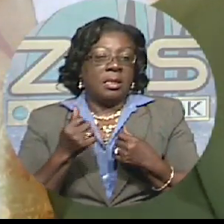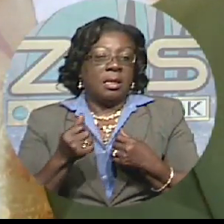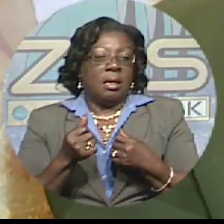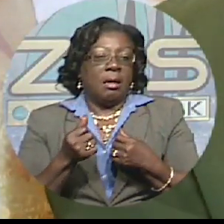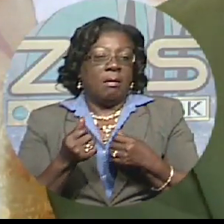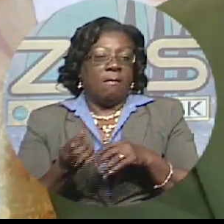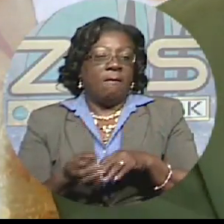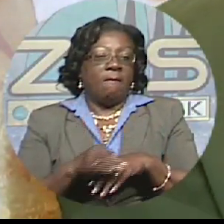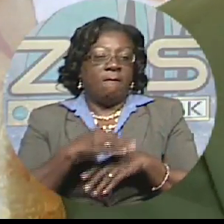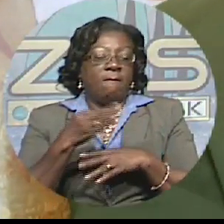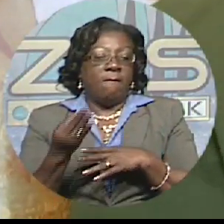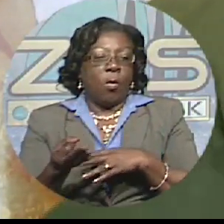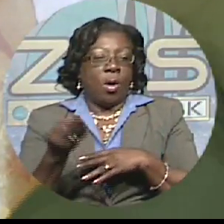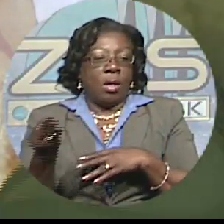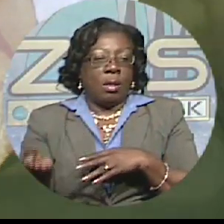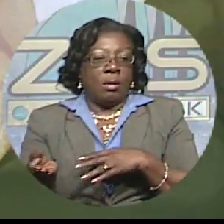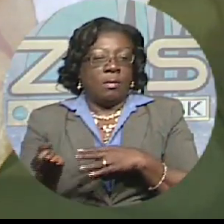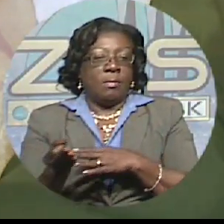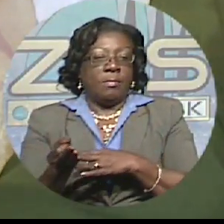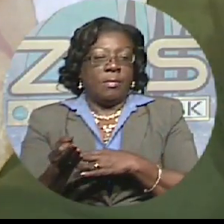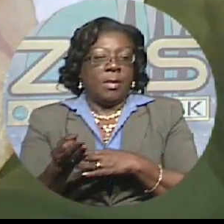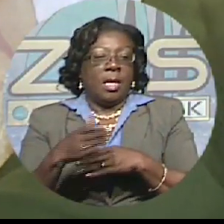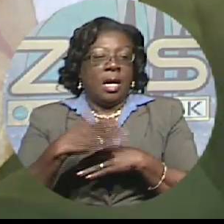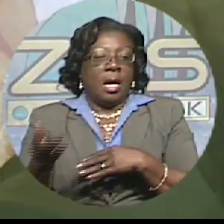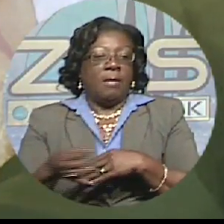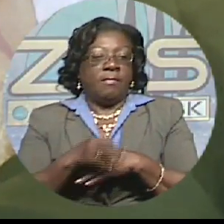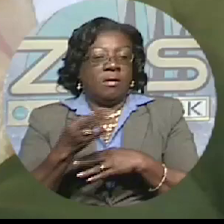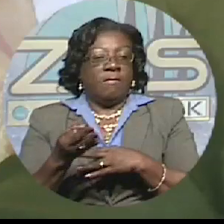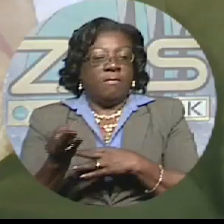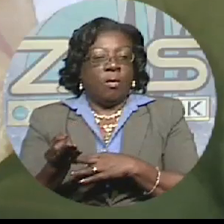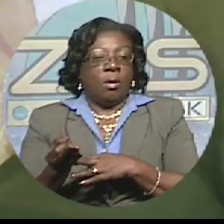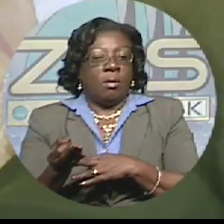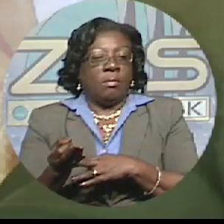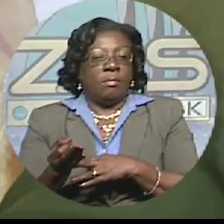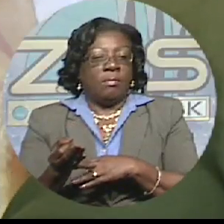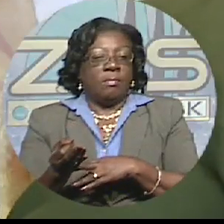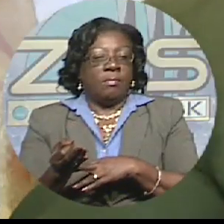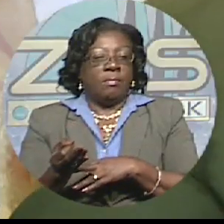He had a fall. And after the fall,